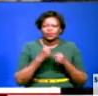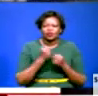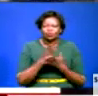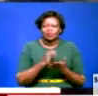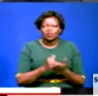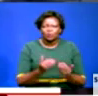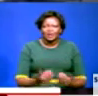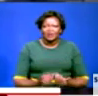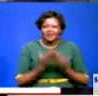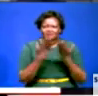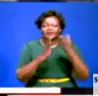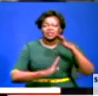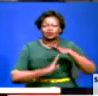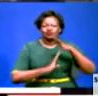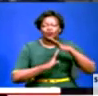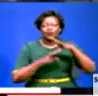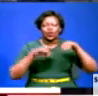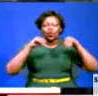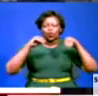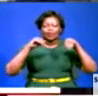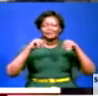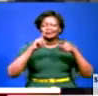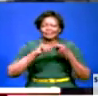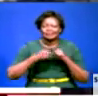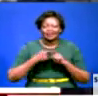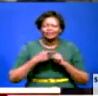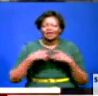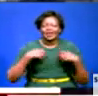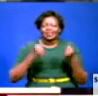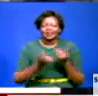delivering the highest quality standard of healthcare